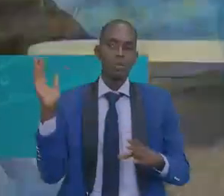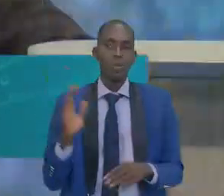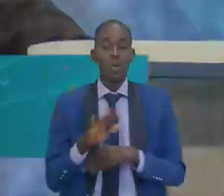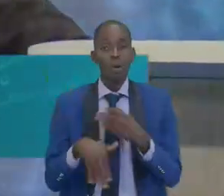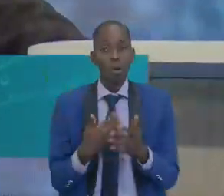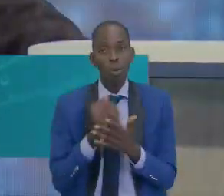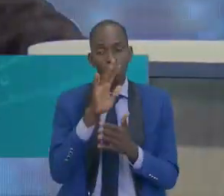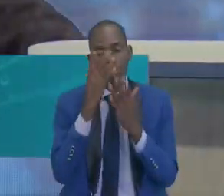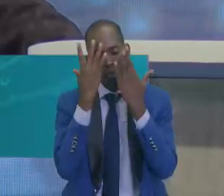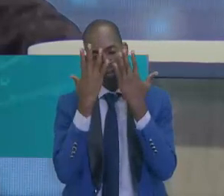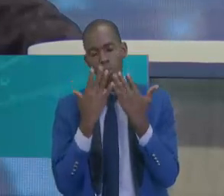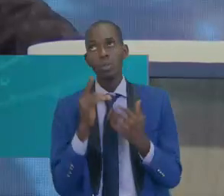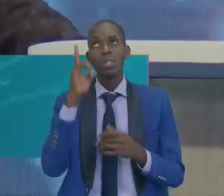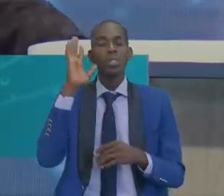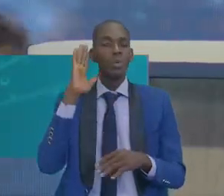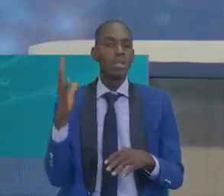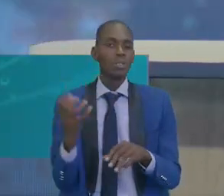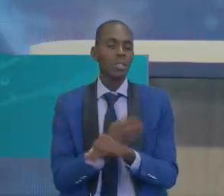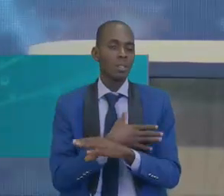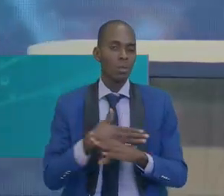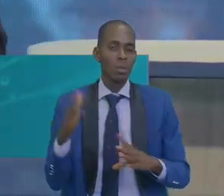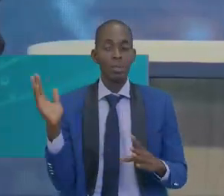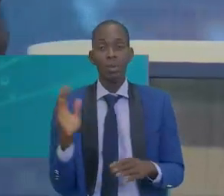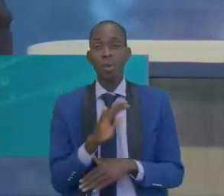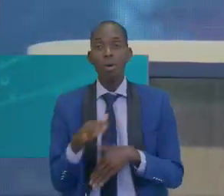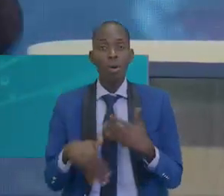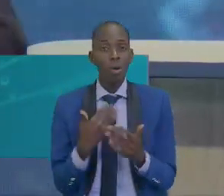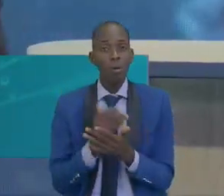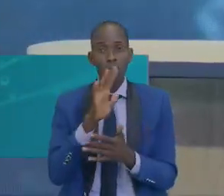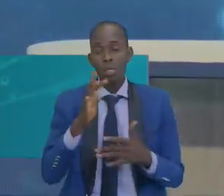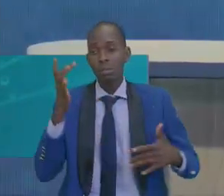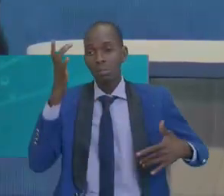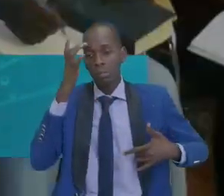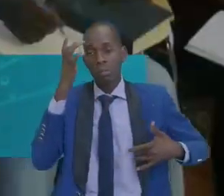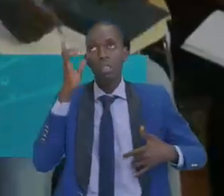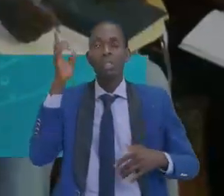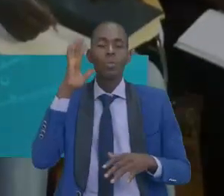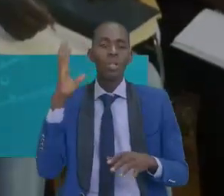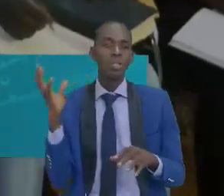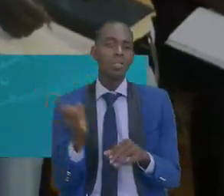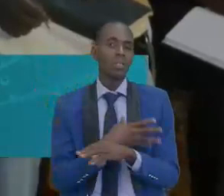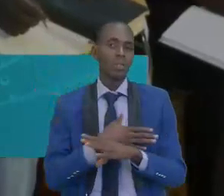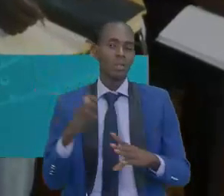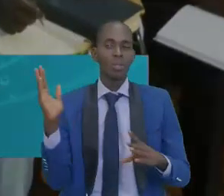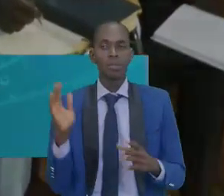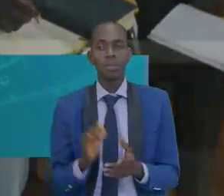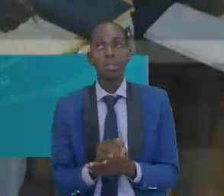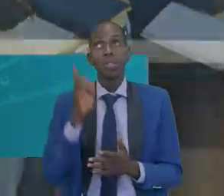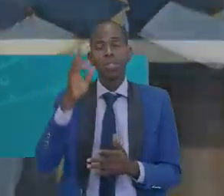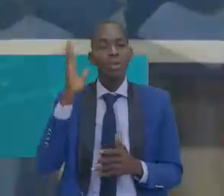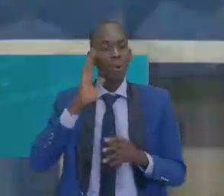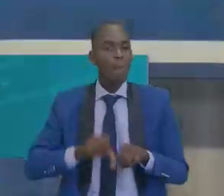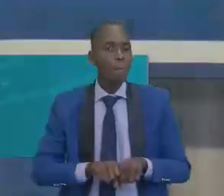sorrow, he'll take away. All your sickness, he'll take away. He'll break